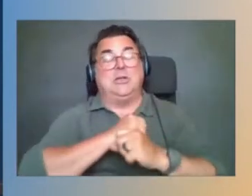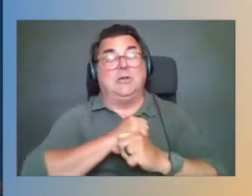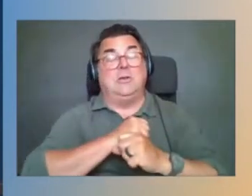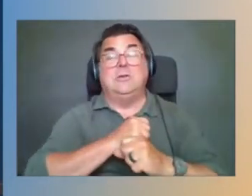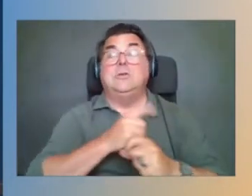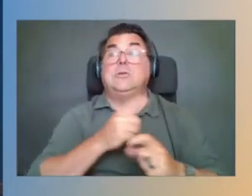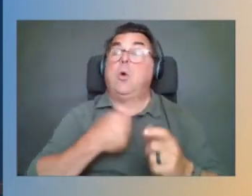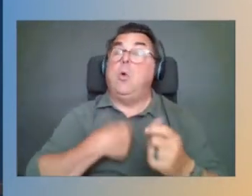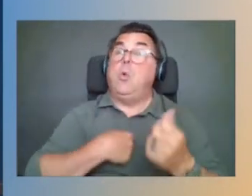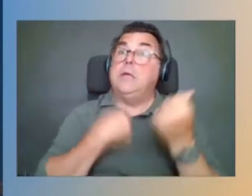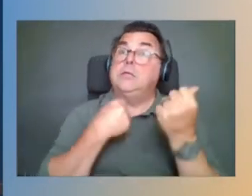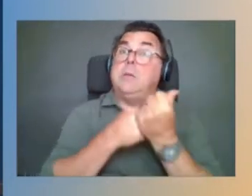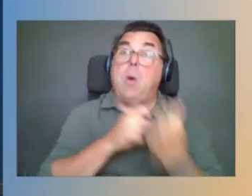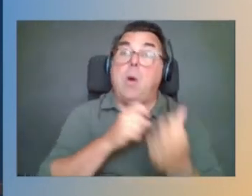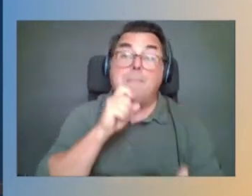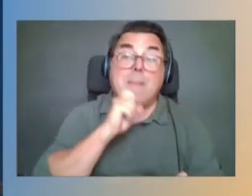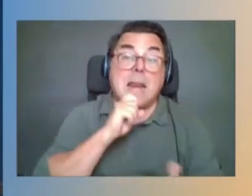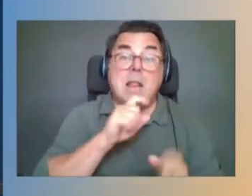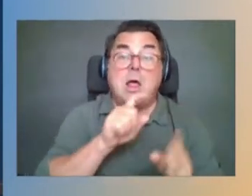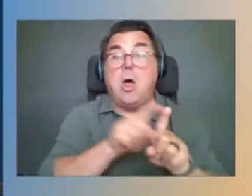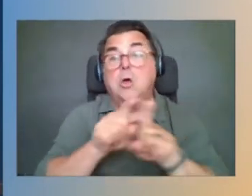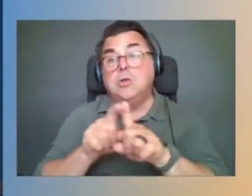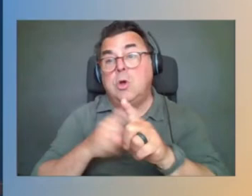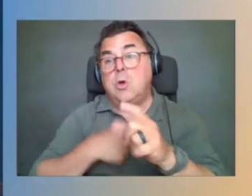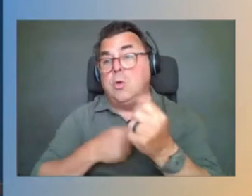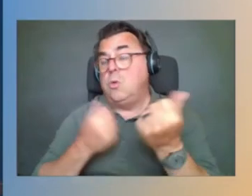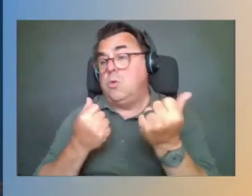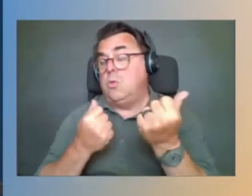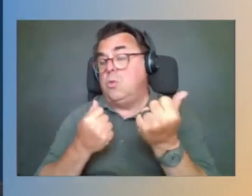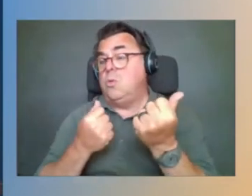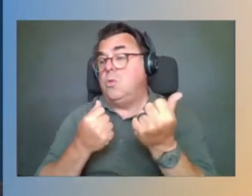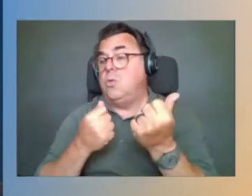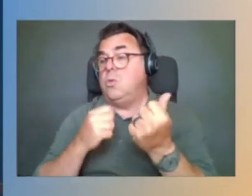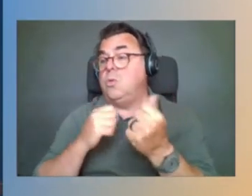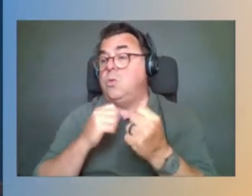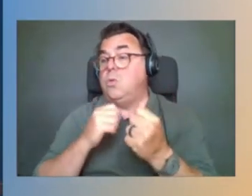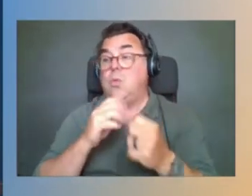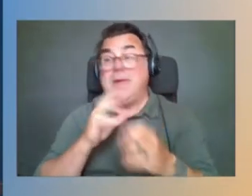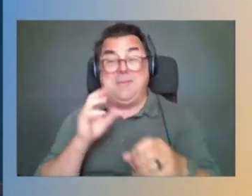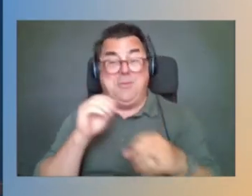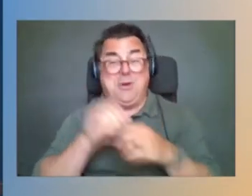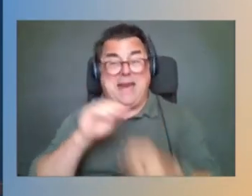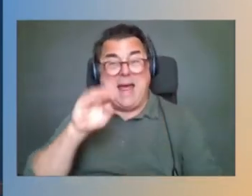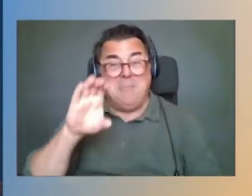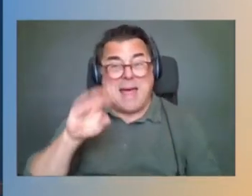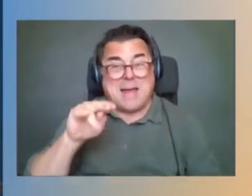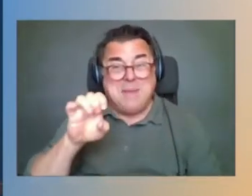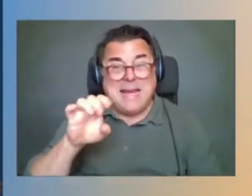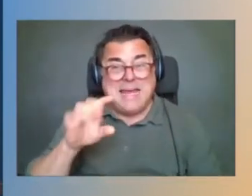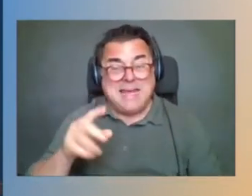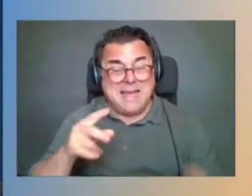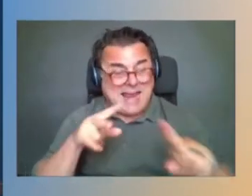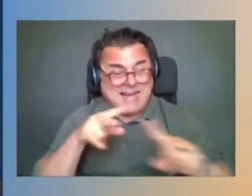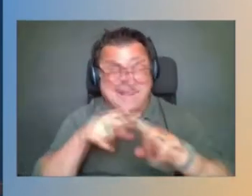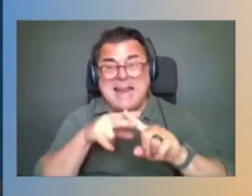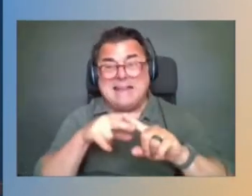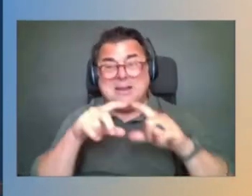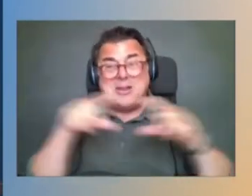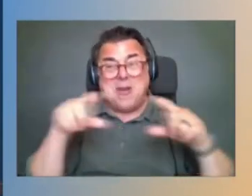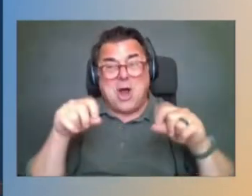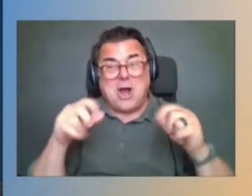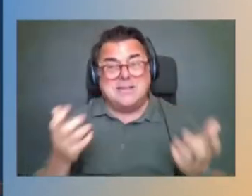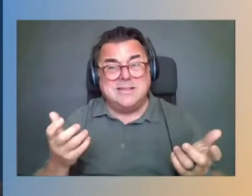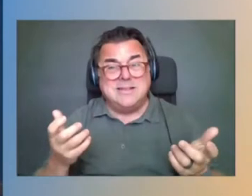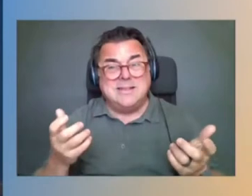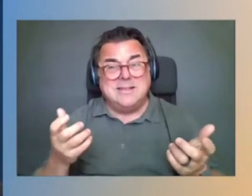metal instances, but we've gone as far as to put a Mac Mini in a server and just connect the Mac Mini to these cards and really just